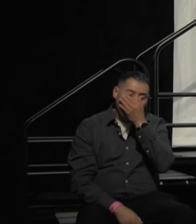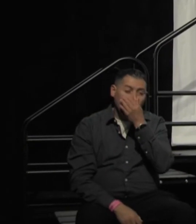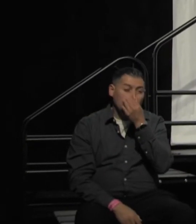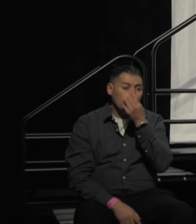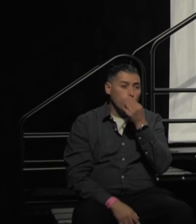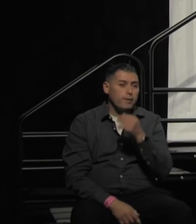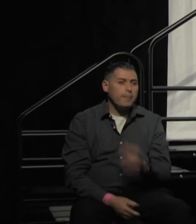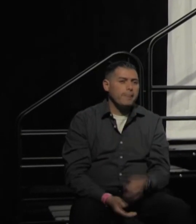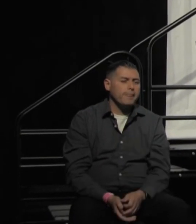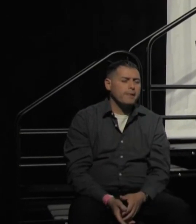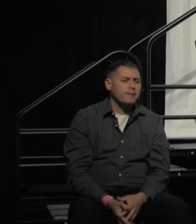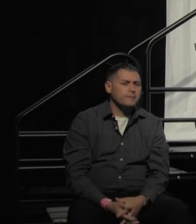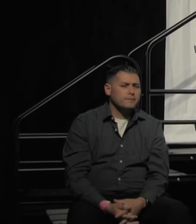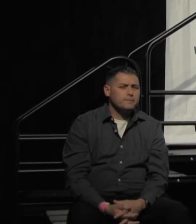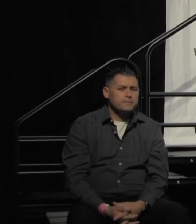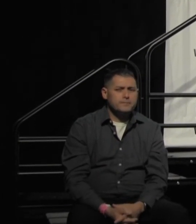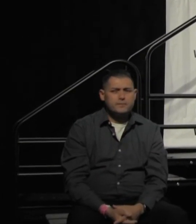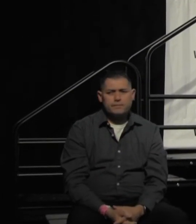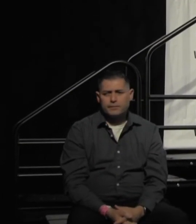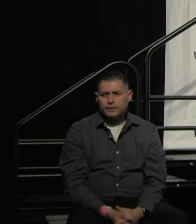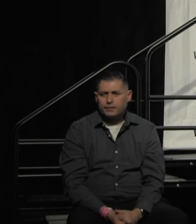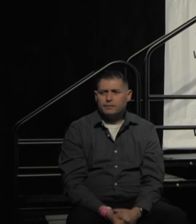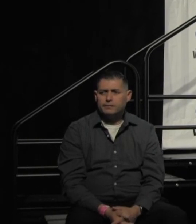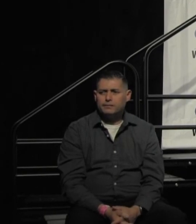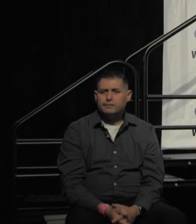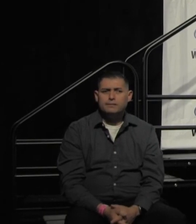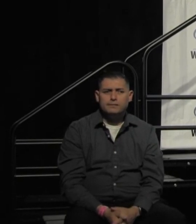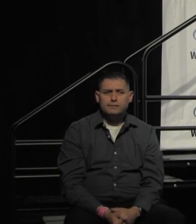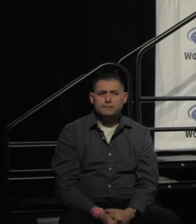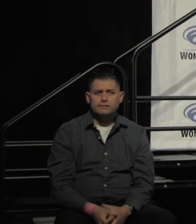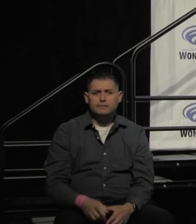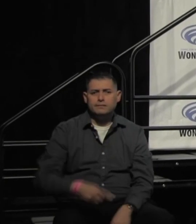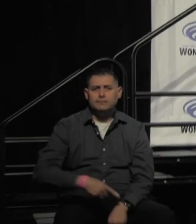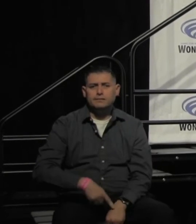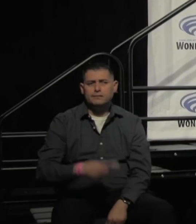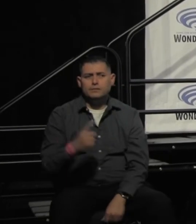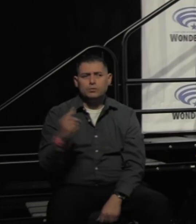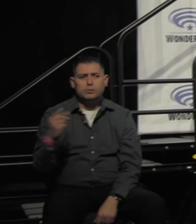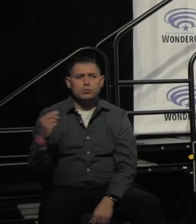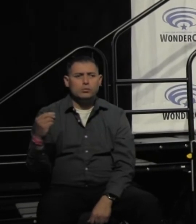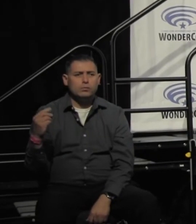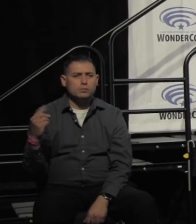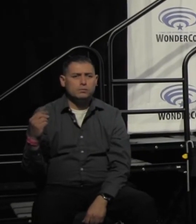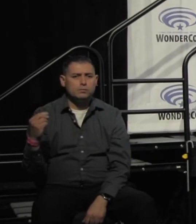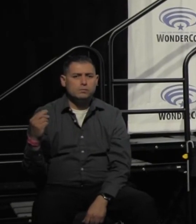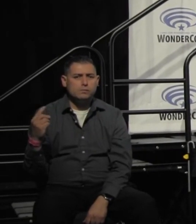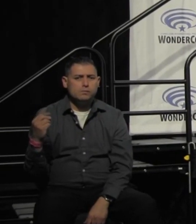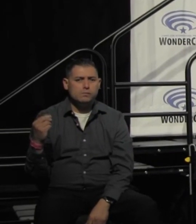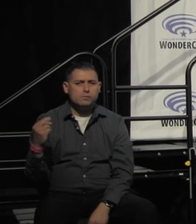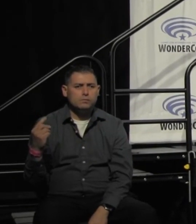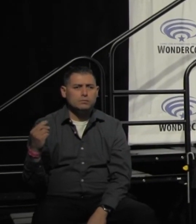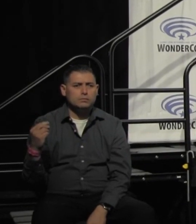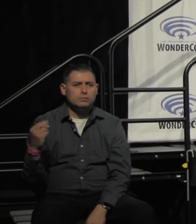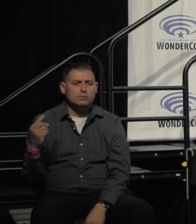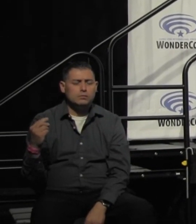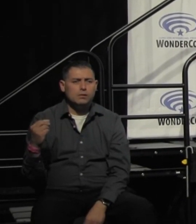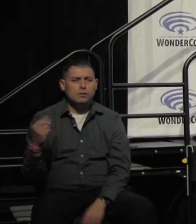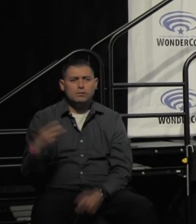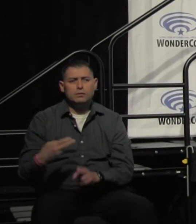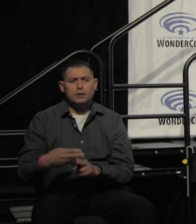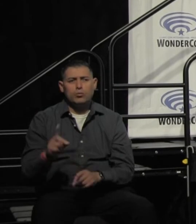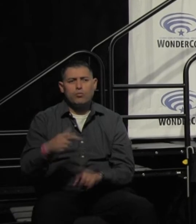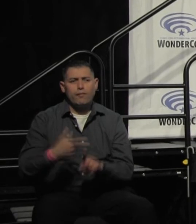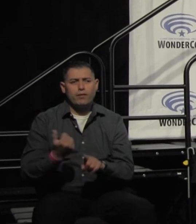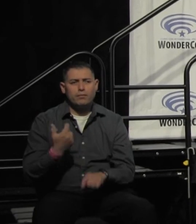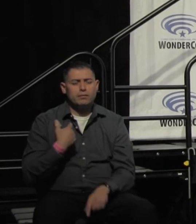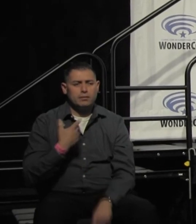Nice. Next question for Cheech and Chong. We have time for one more question. Thank you very much. And your name and where you're from. Hey,